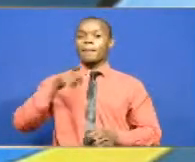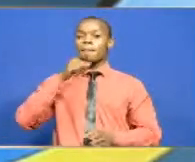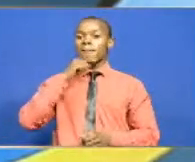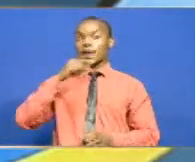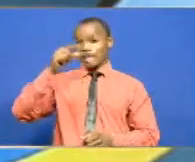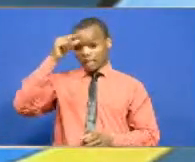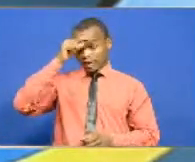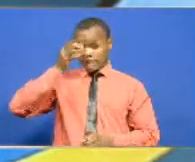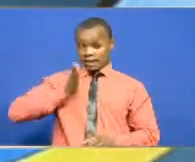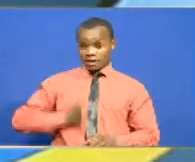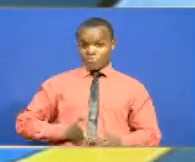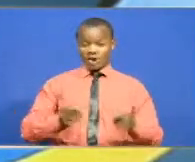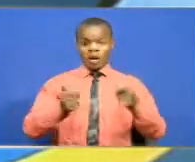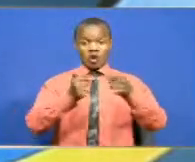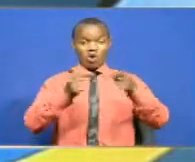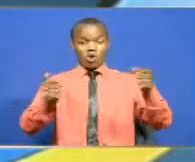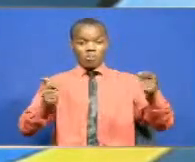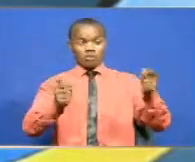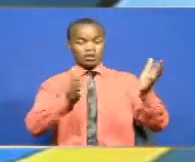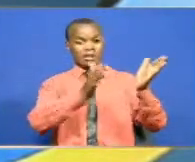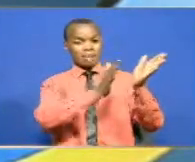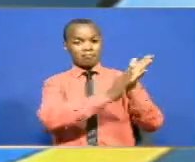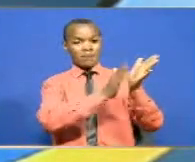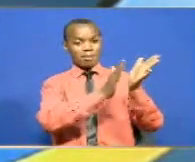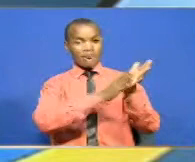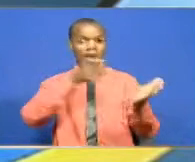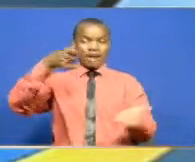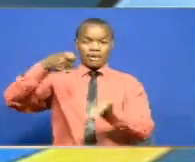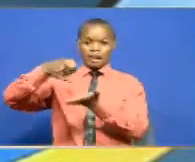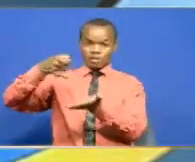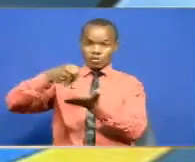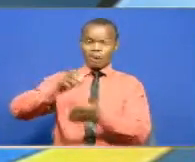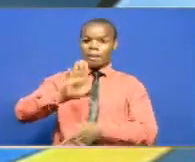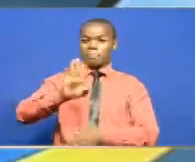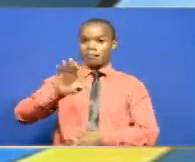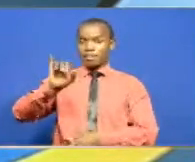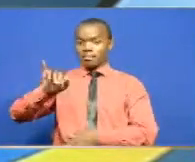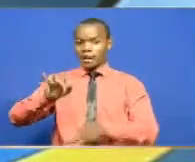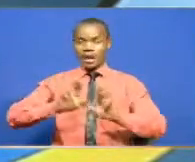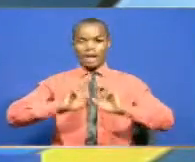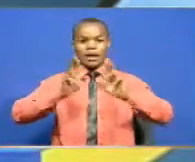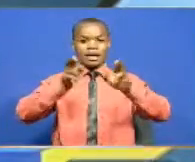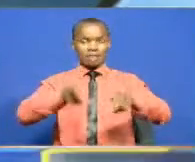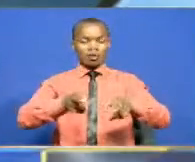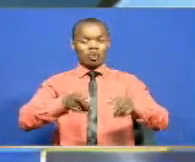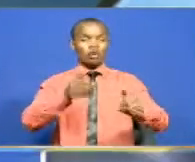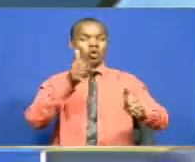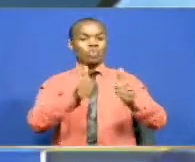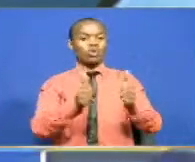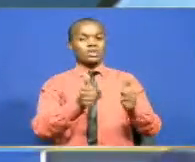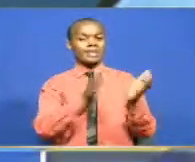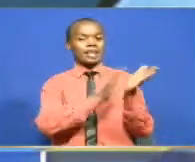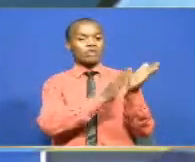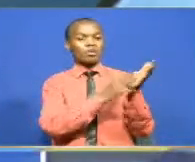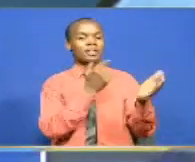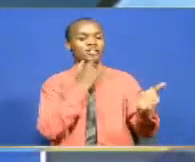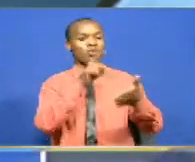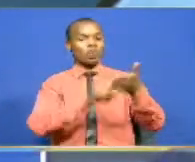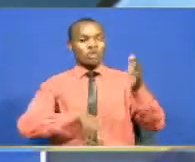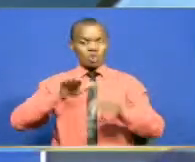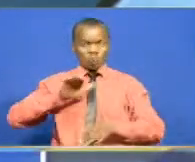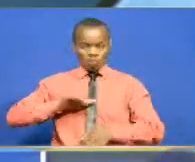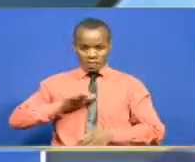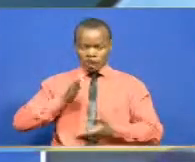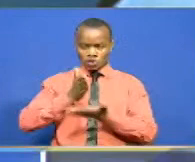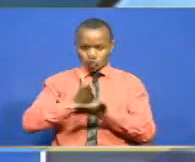to oppose the recommendations contained in the Building Bridges Initiative report, which requires that women be nominated as deputies